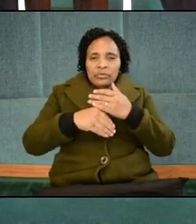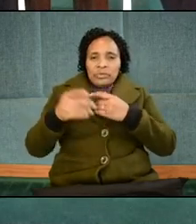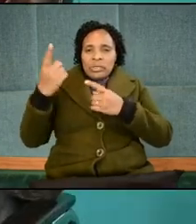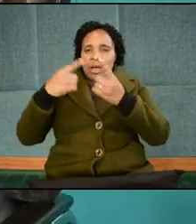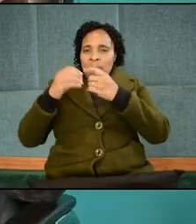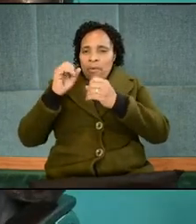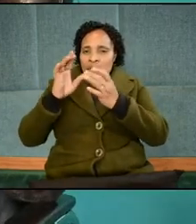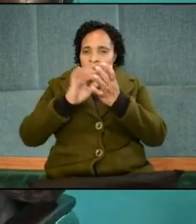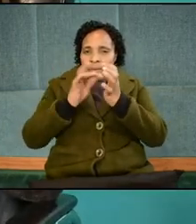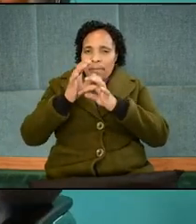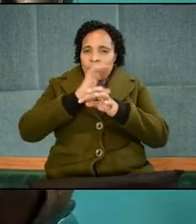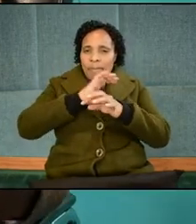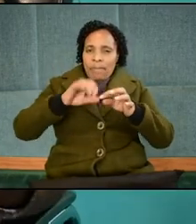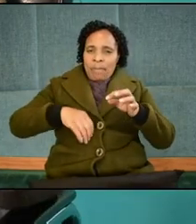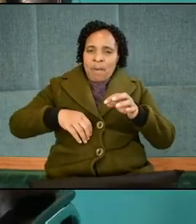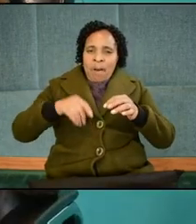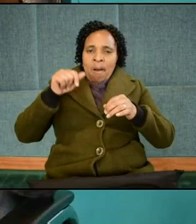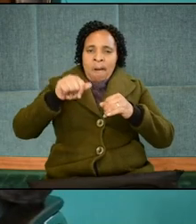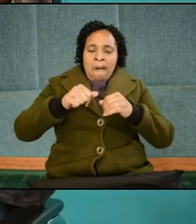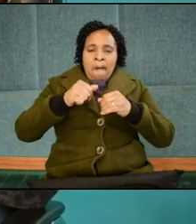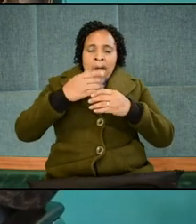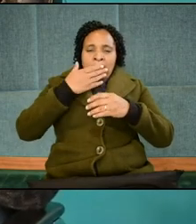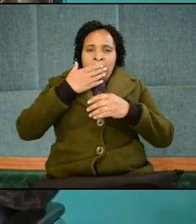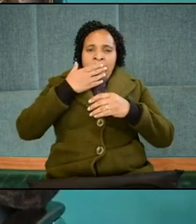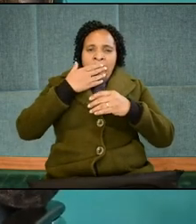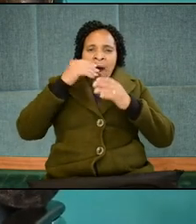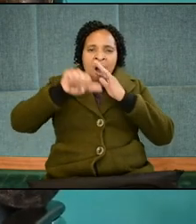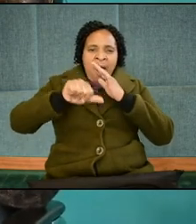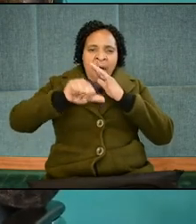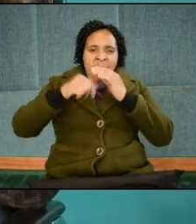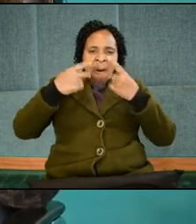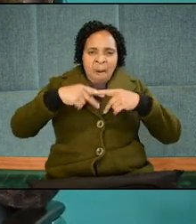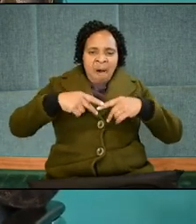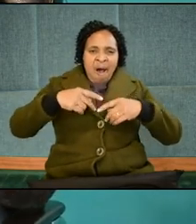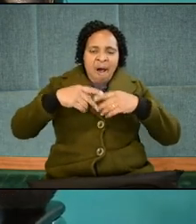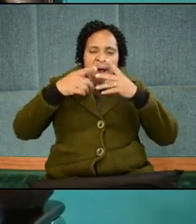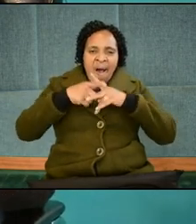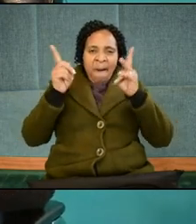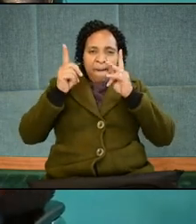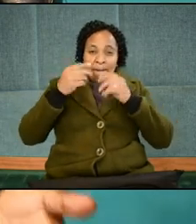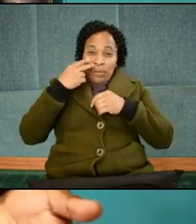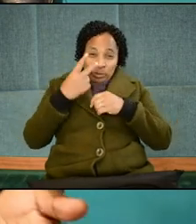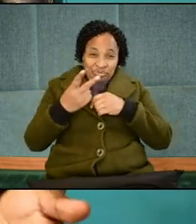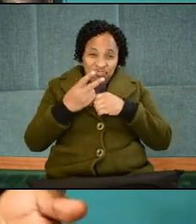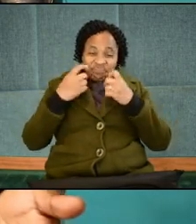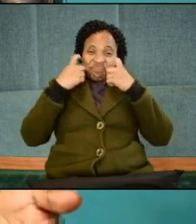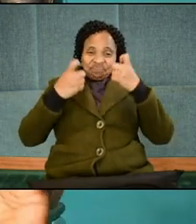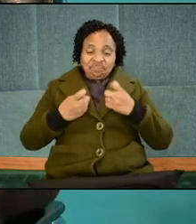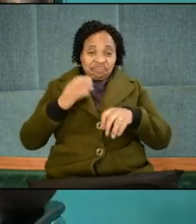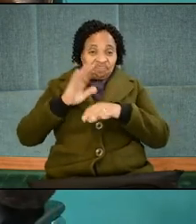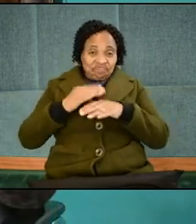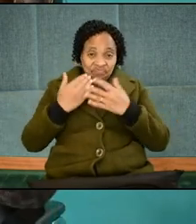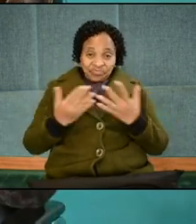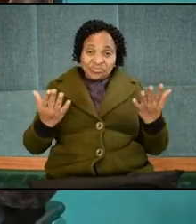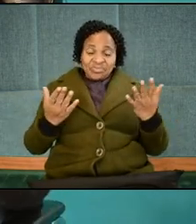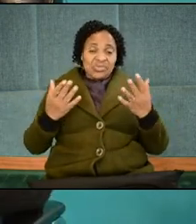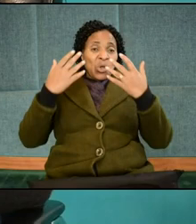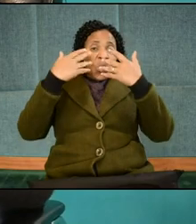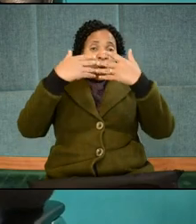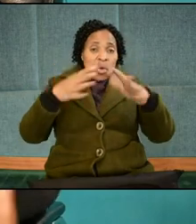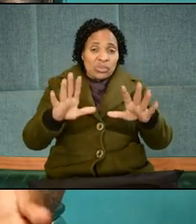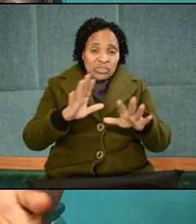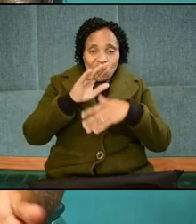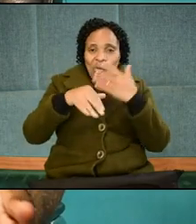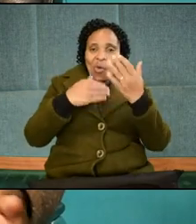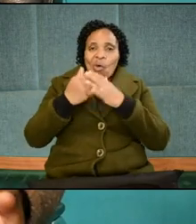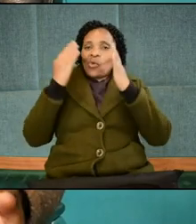going to, you know, deteriorate. People are going to start seeing sin as a good thing. You know, we've lost all sense